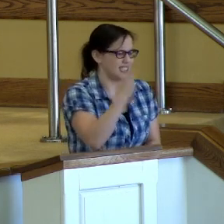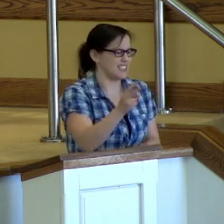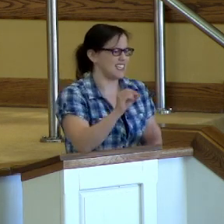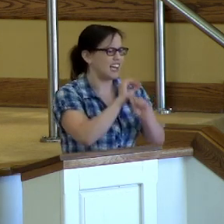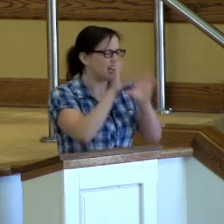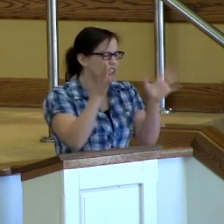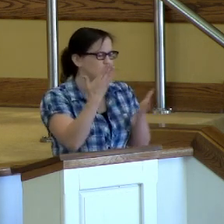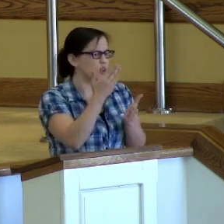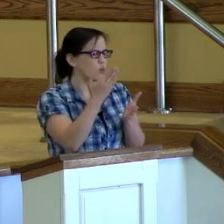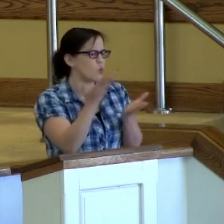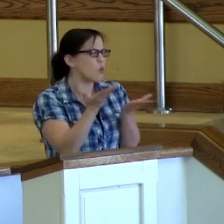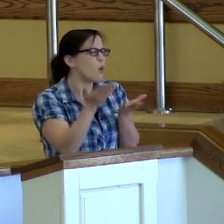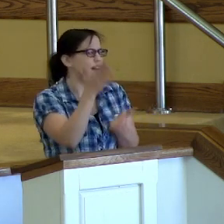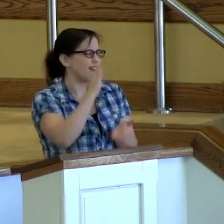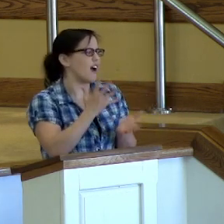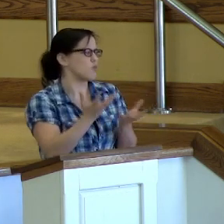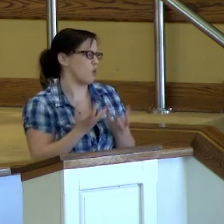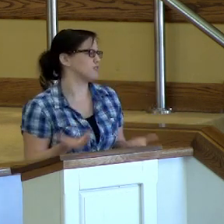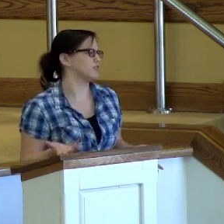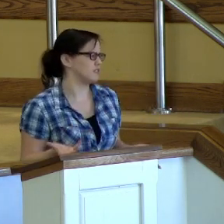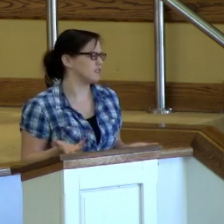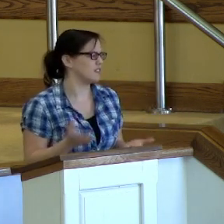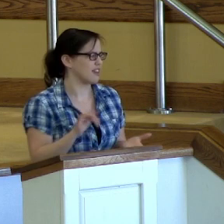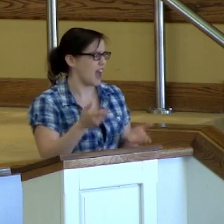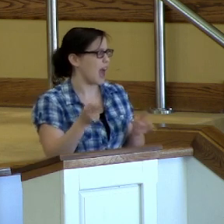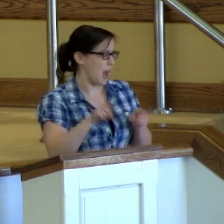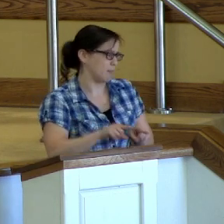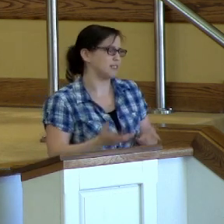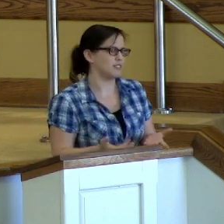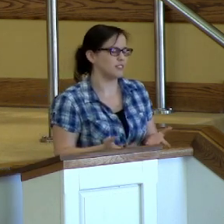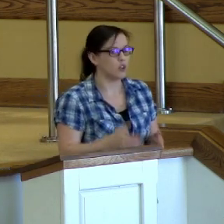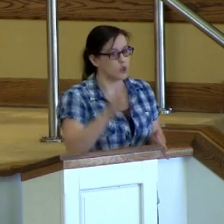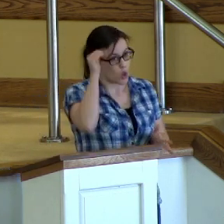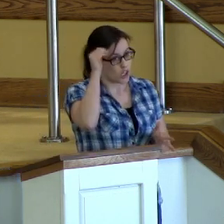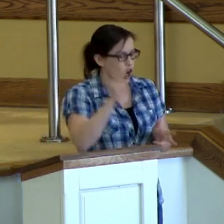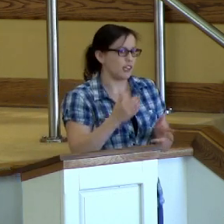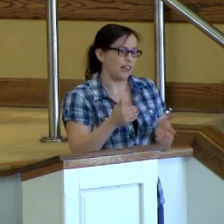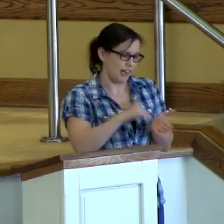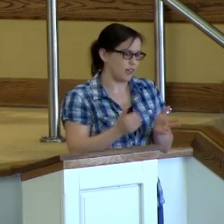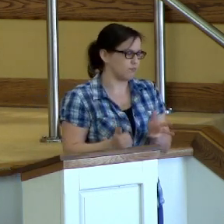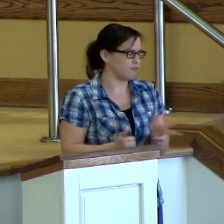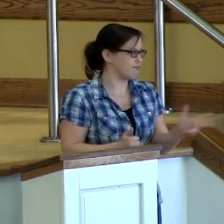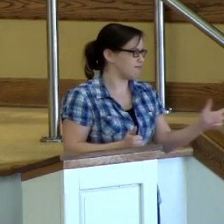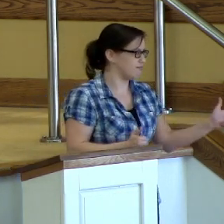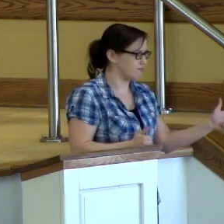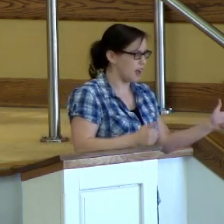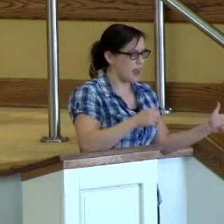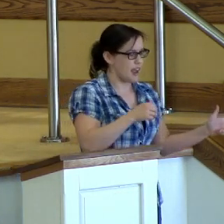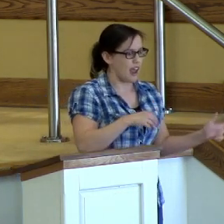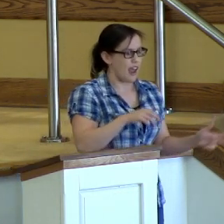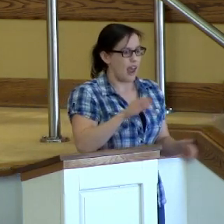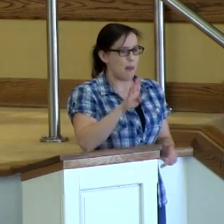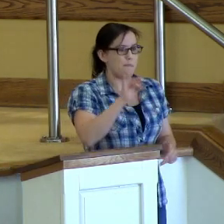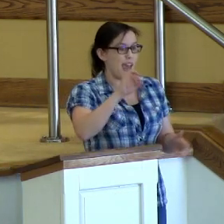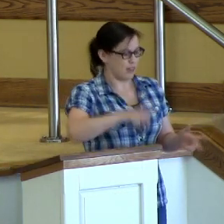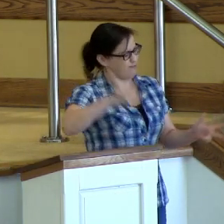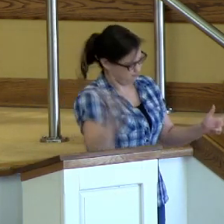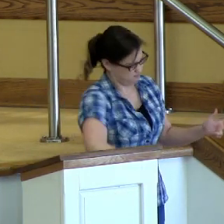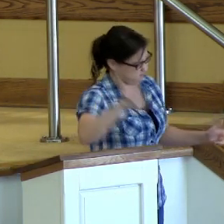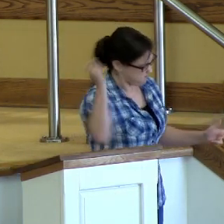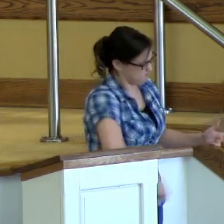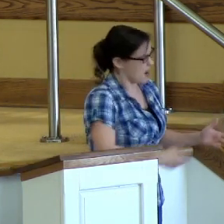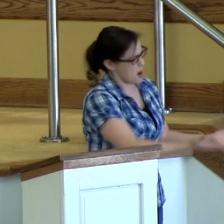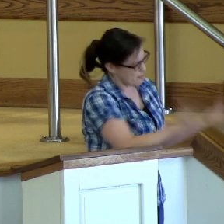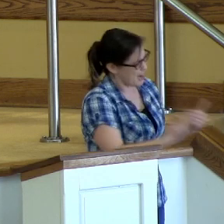I mean, this ass, this donkey's done turned off to the side. And so he's over there just beating her. He's like, get back over here. You gotta